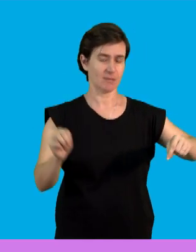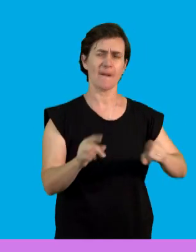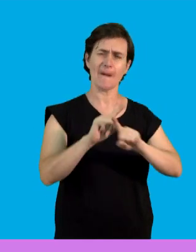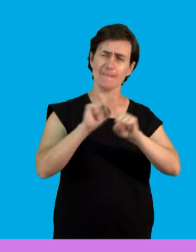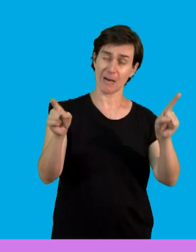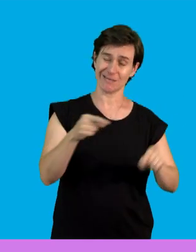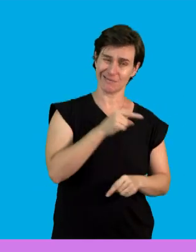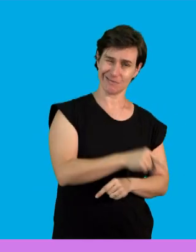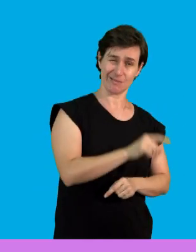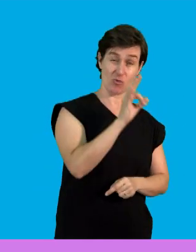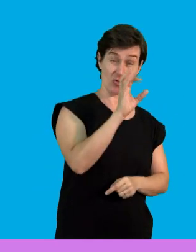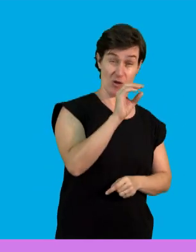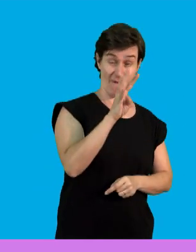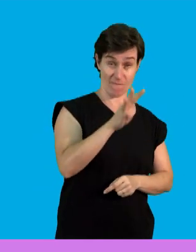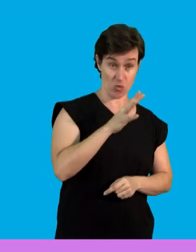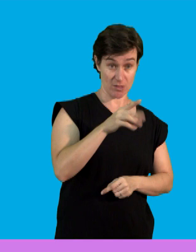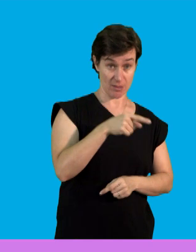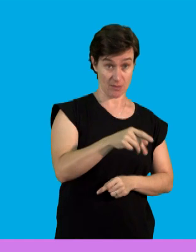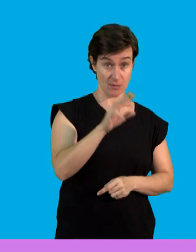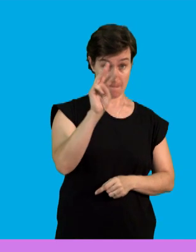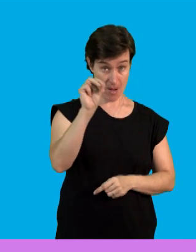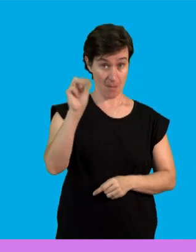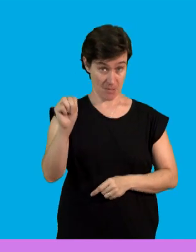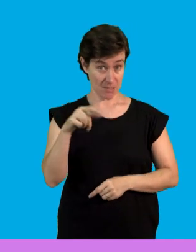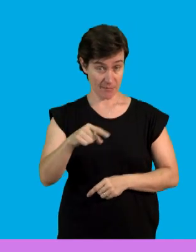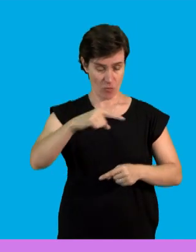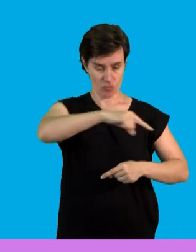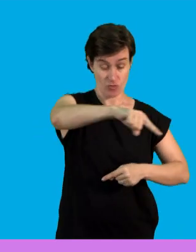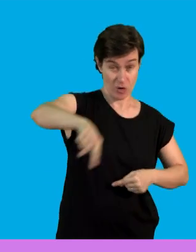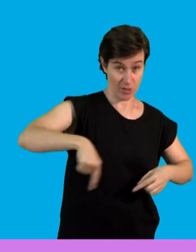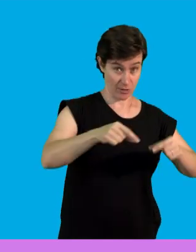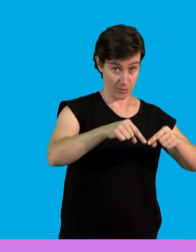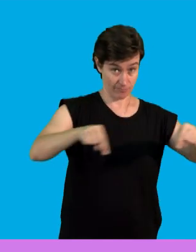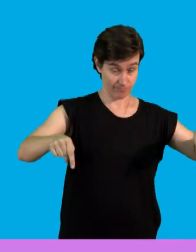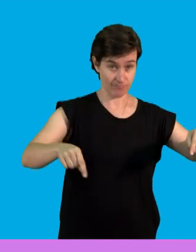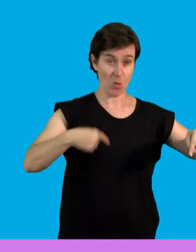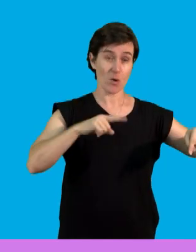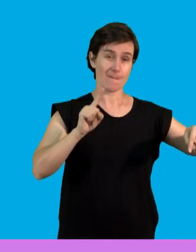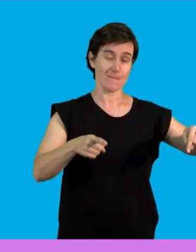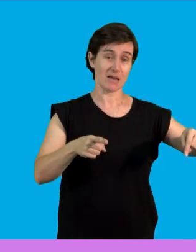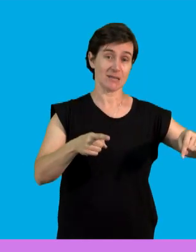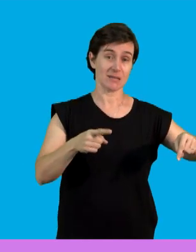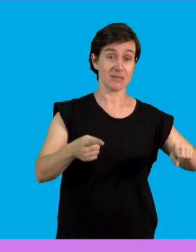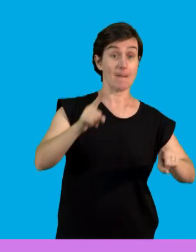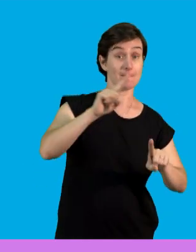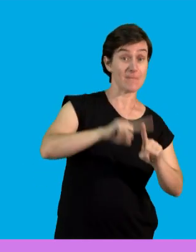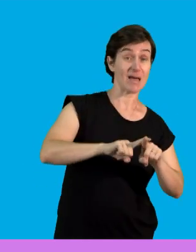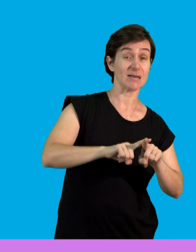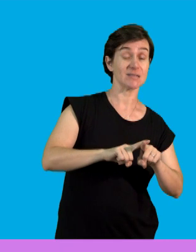gas bottle's diameter is 314 millimeters, but we need